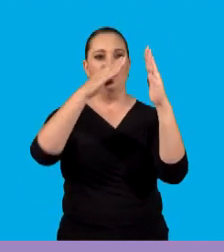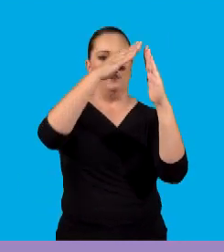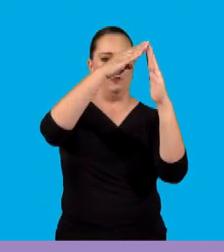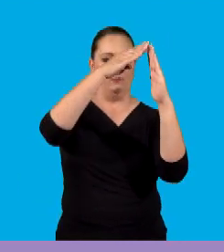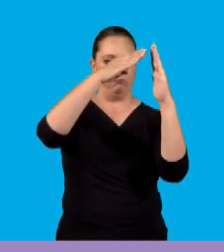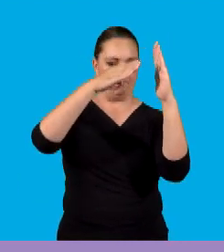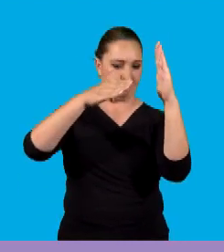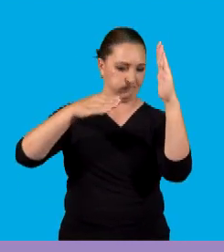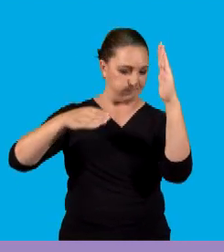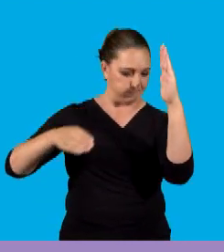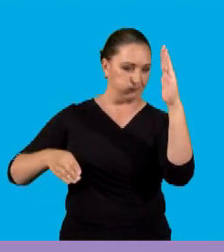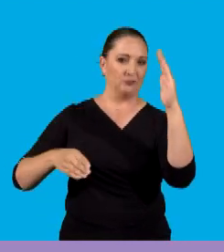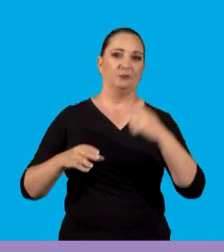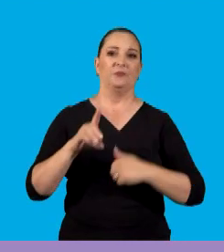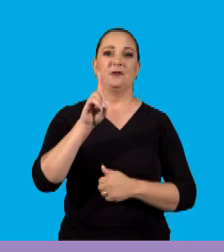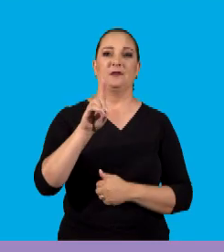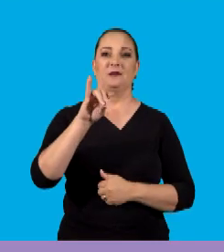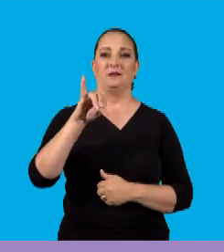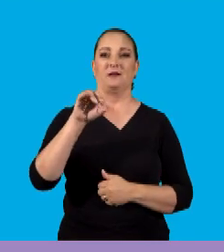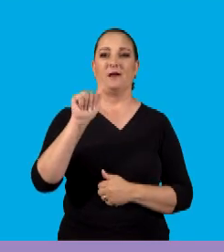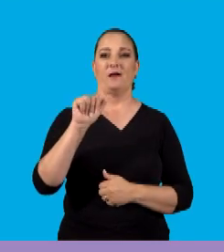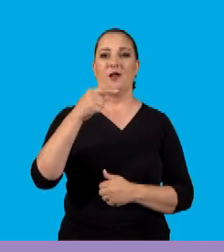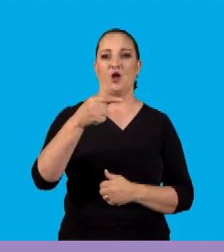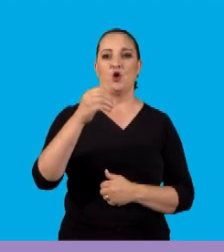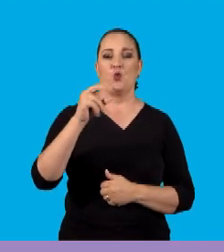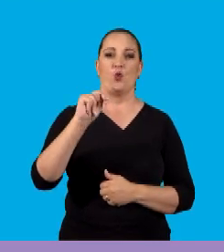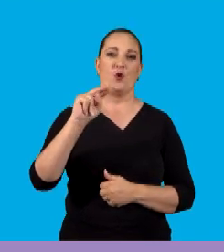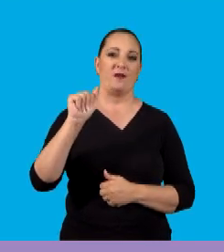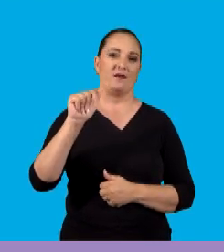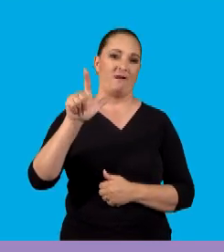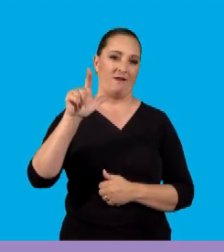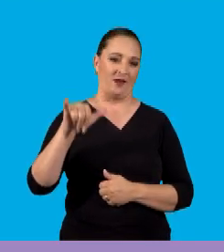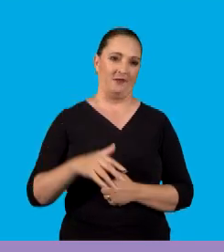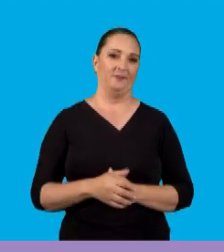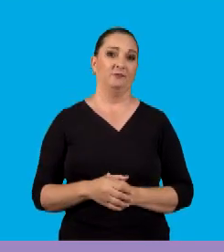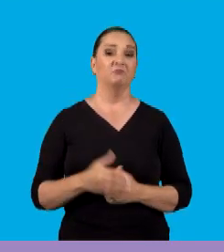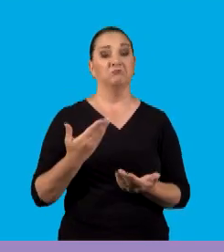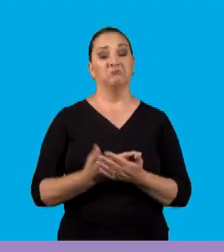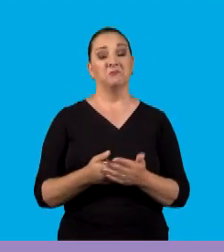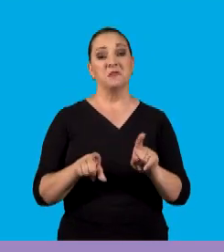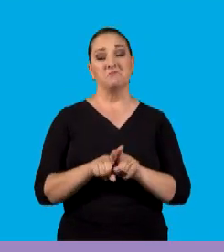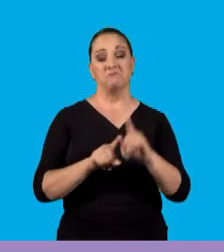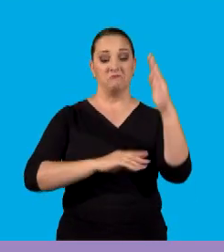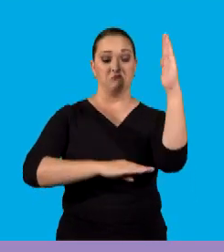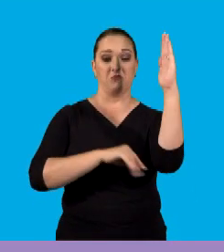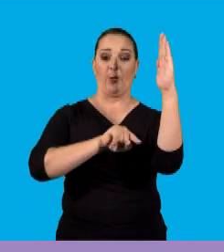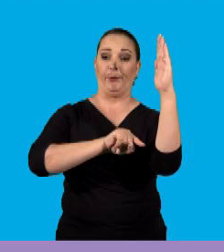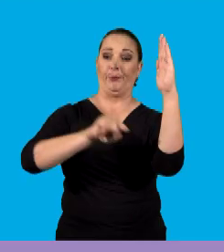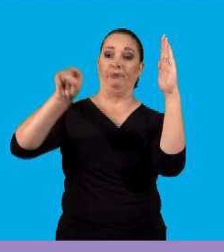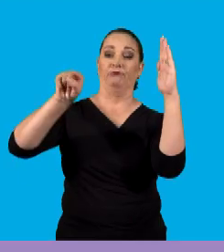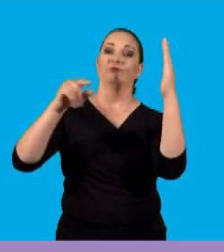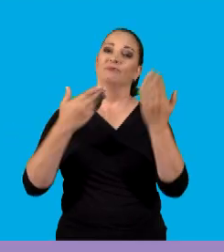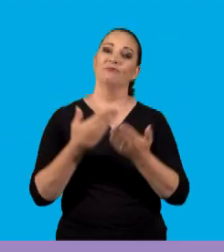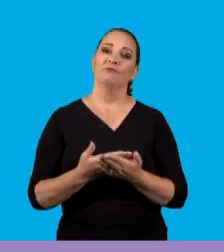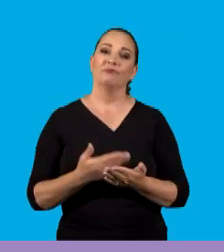we look at our graph there, it is a diagonal graph that has been given to us there. And of course, it